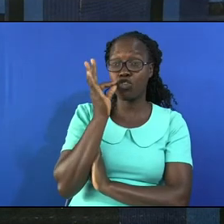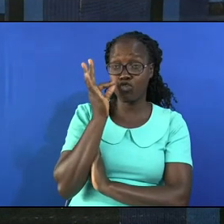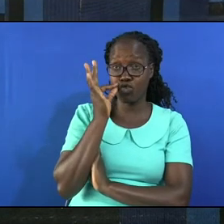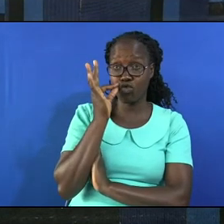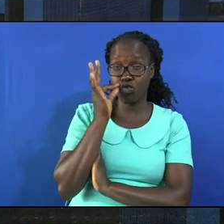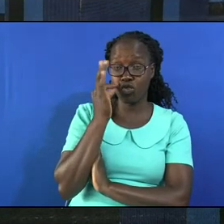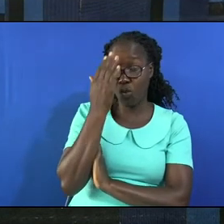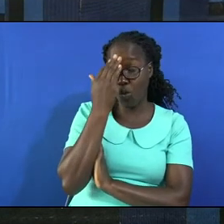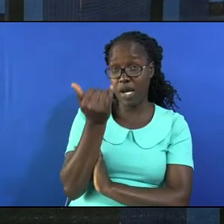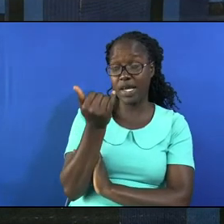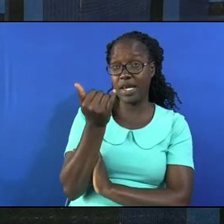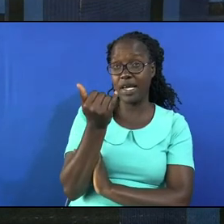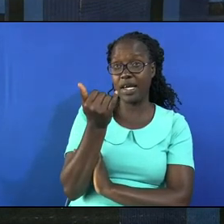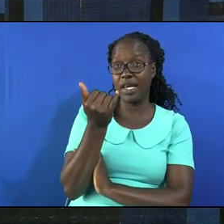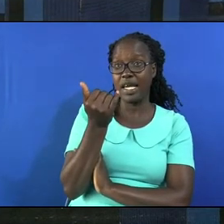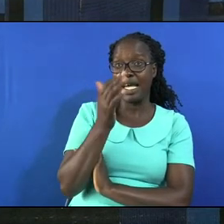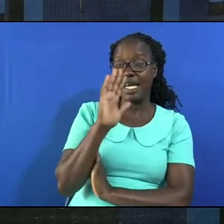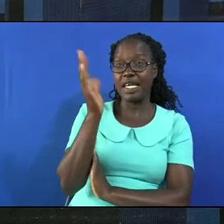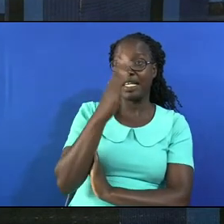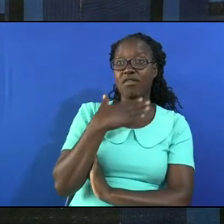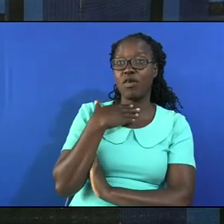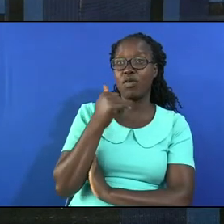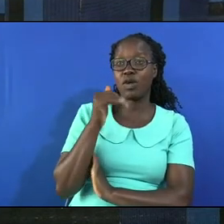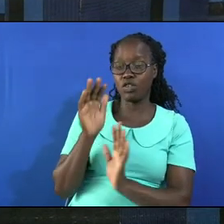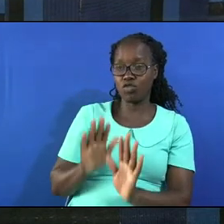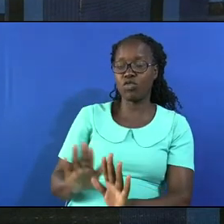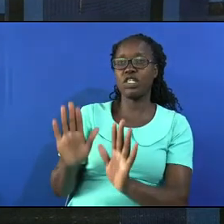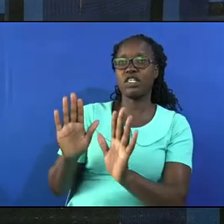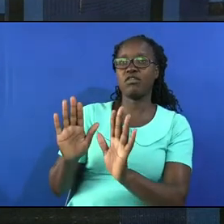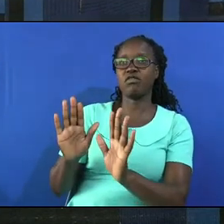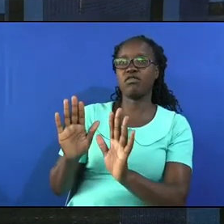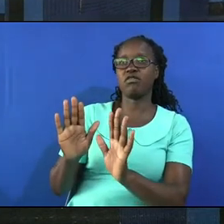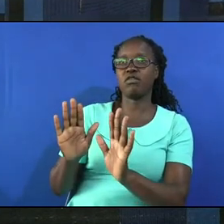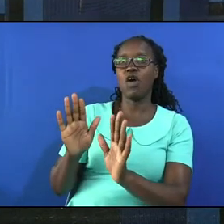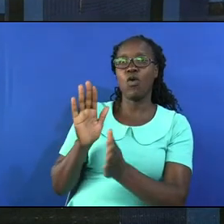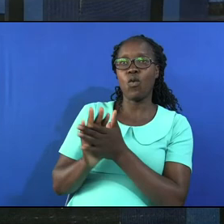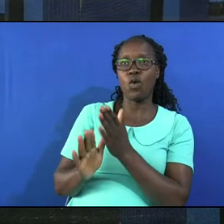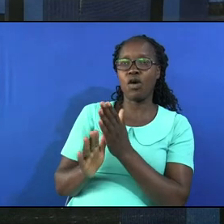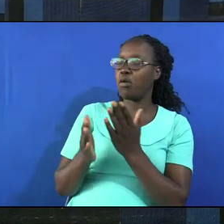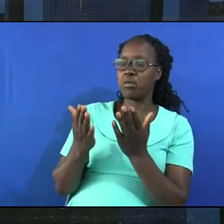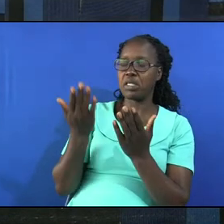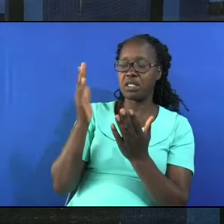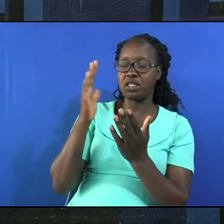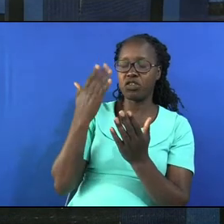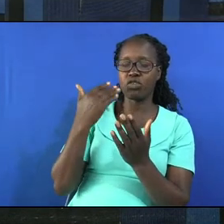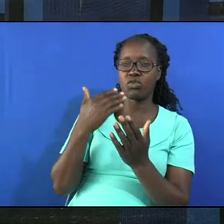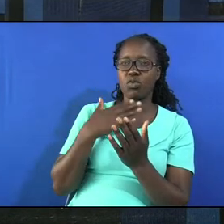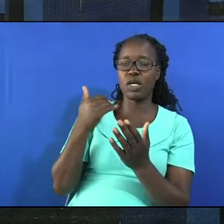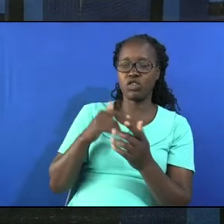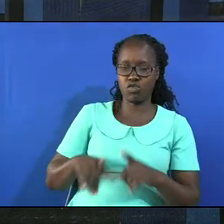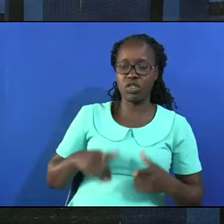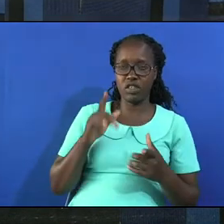fruit because he did not want to live without Eve.